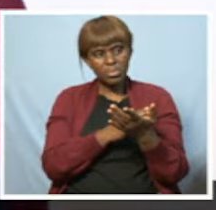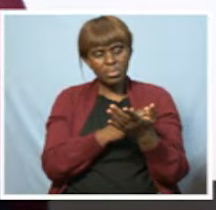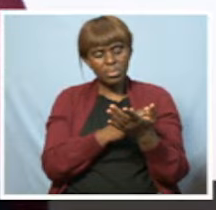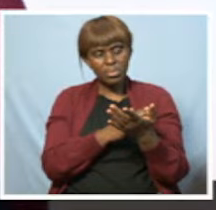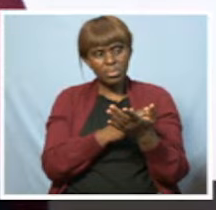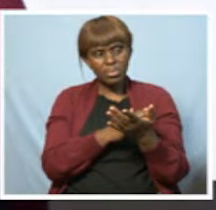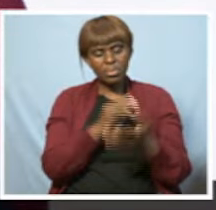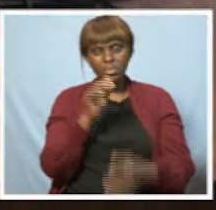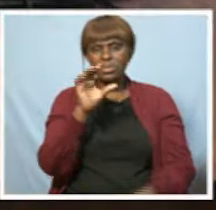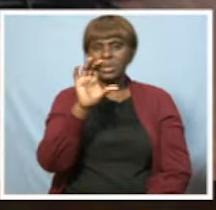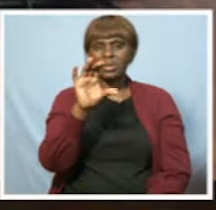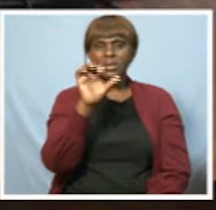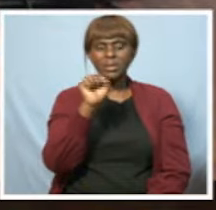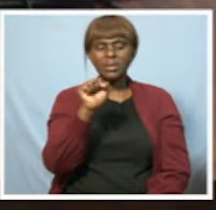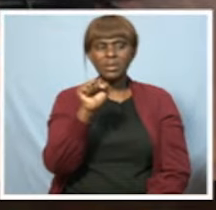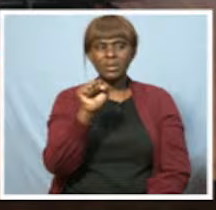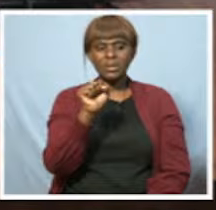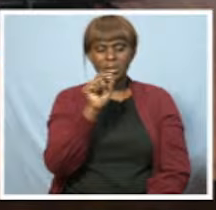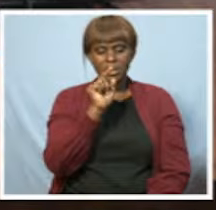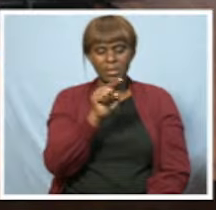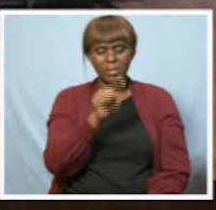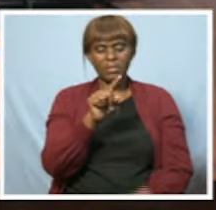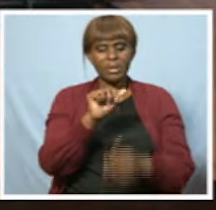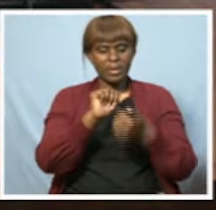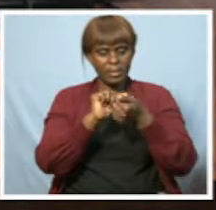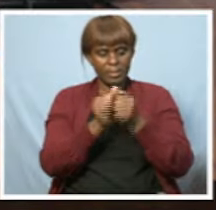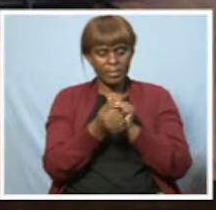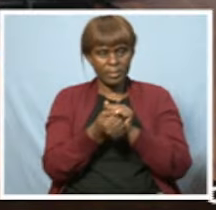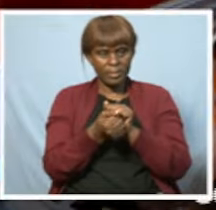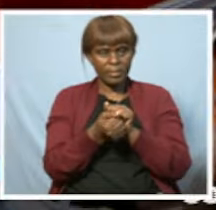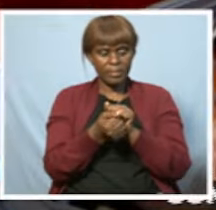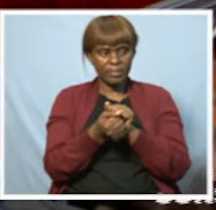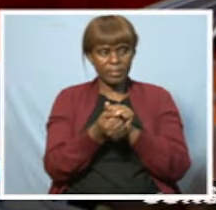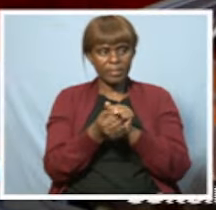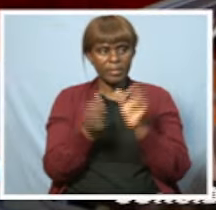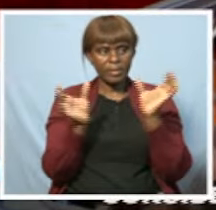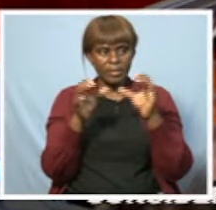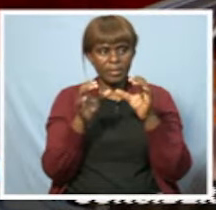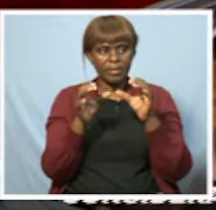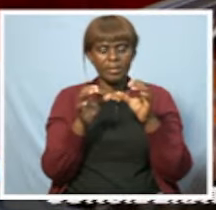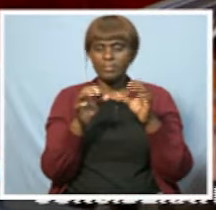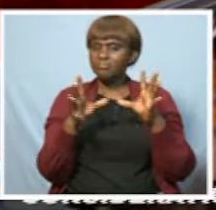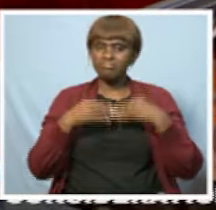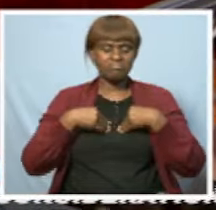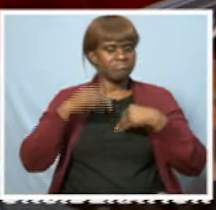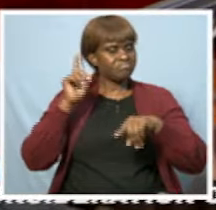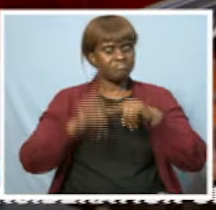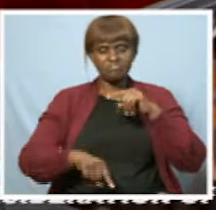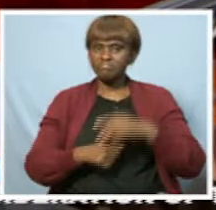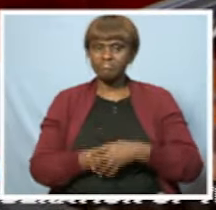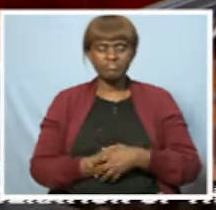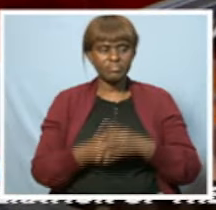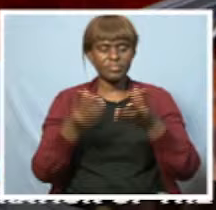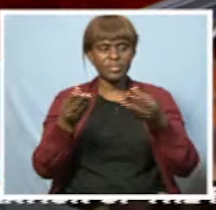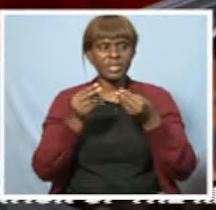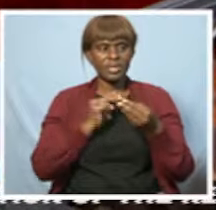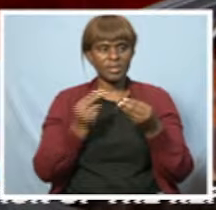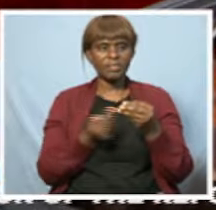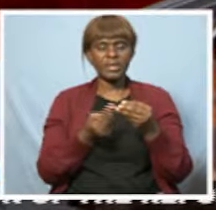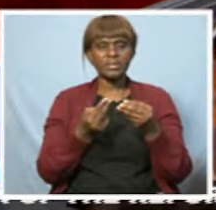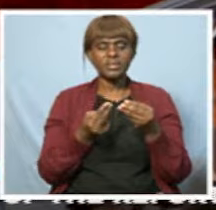So, CS, this amendment, the committee will not take it. You give us